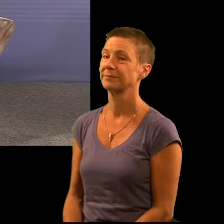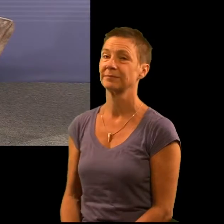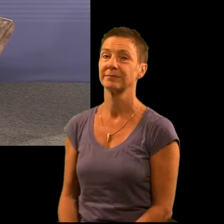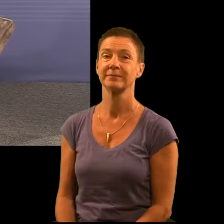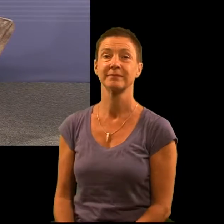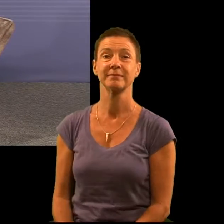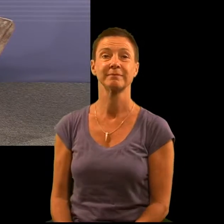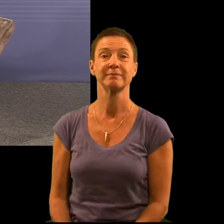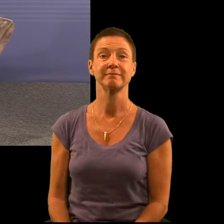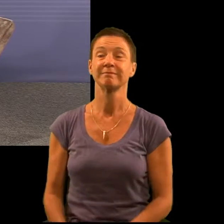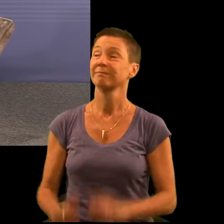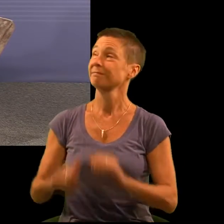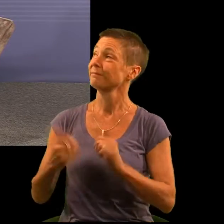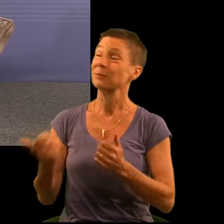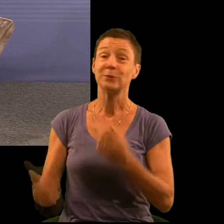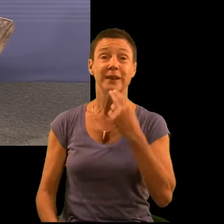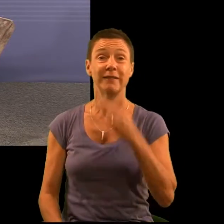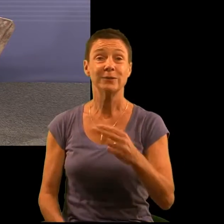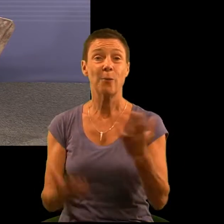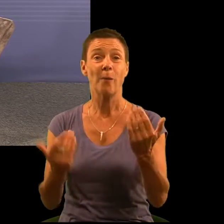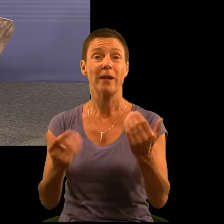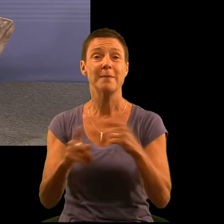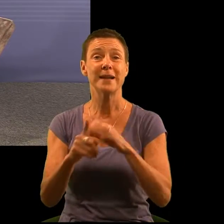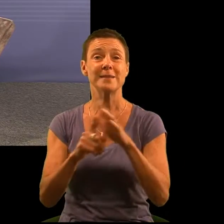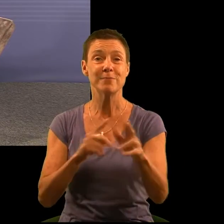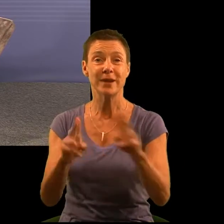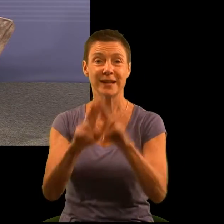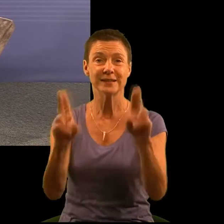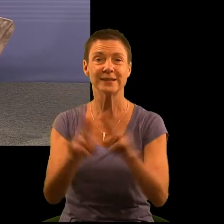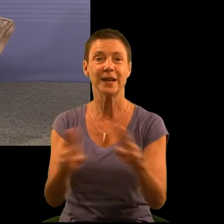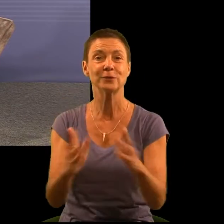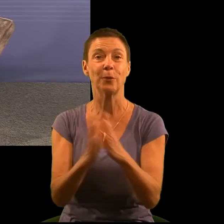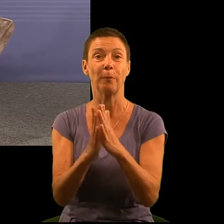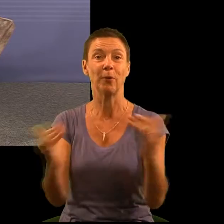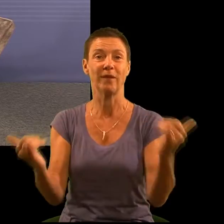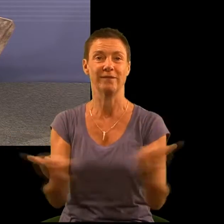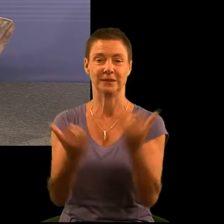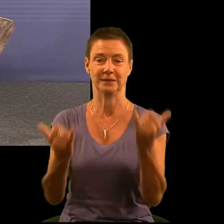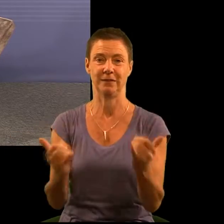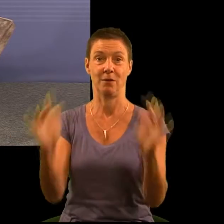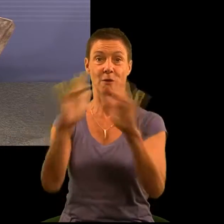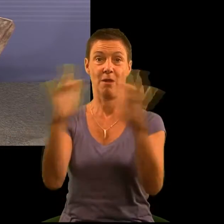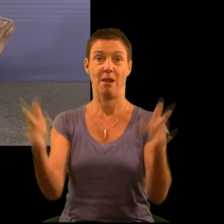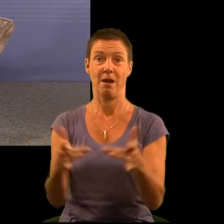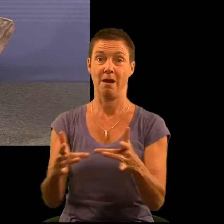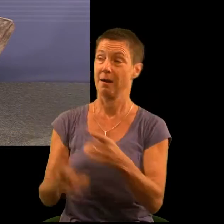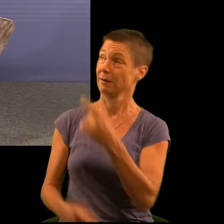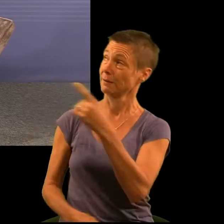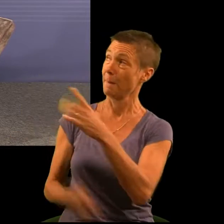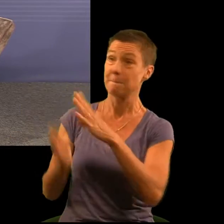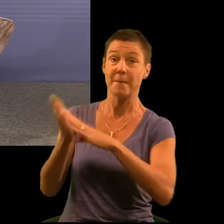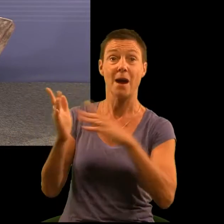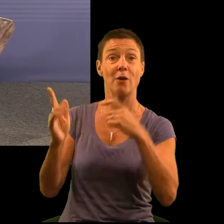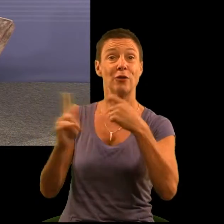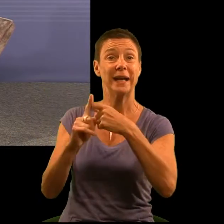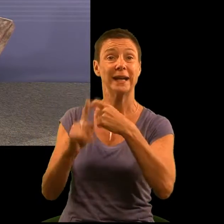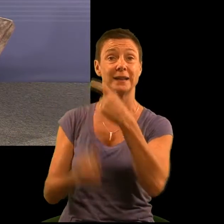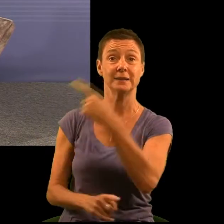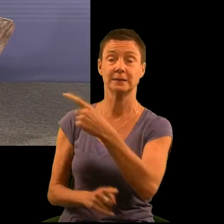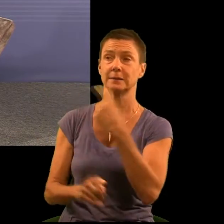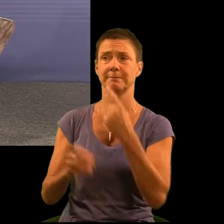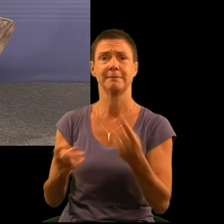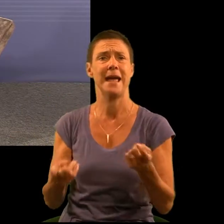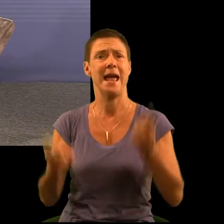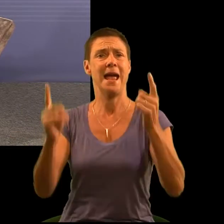Good afternoon and welcome to Edinburgh International Book Festival Online. My name is Mairi Kidd and I am Head